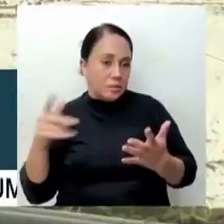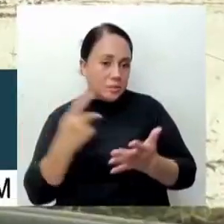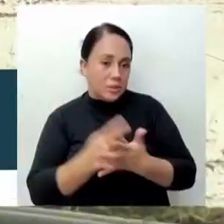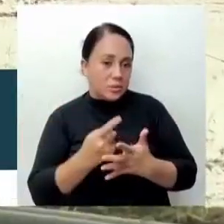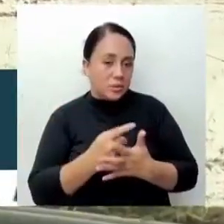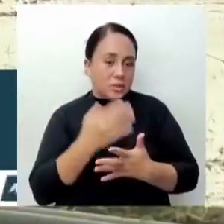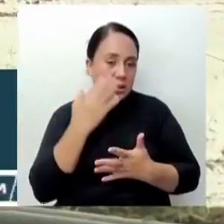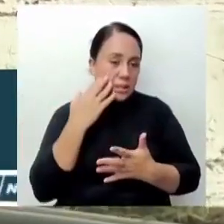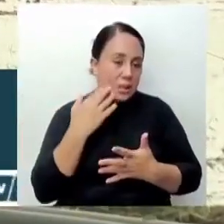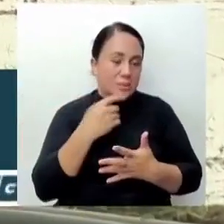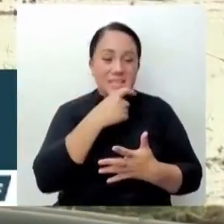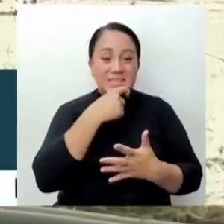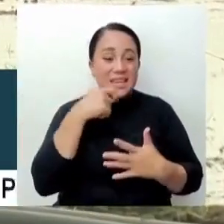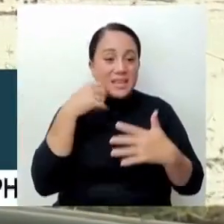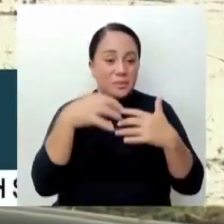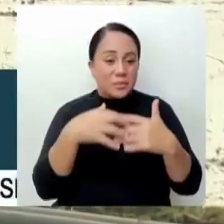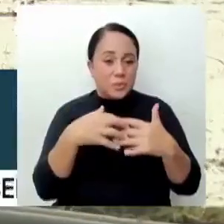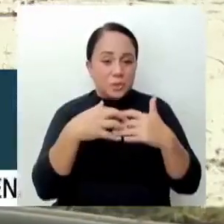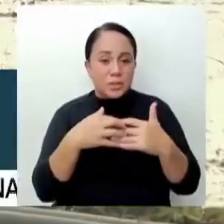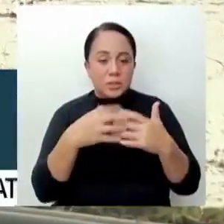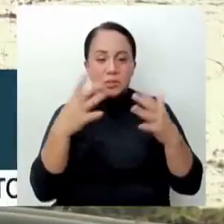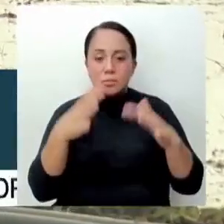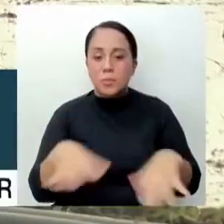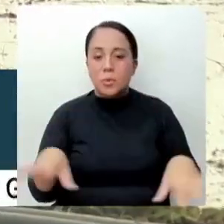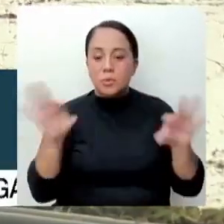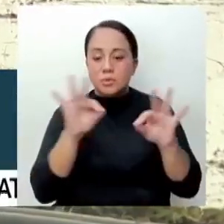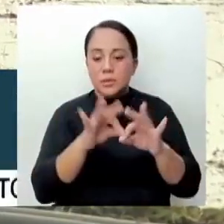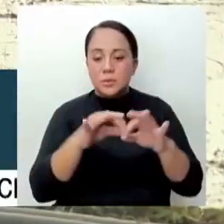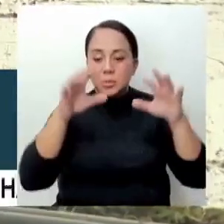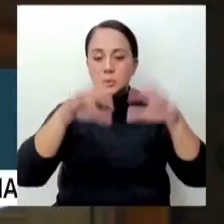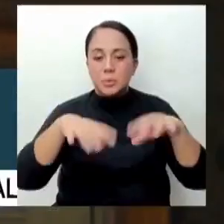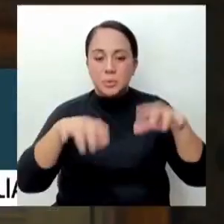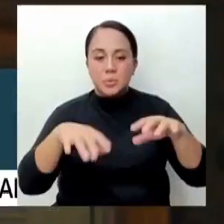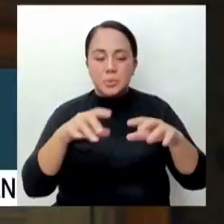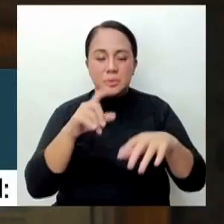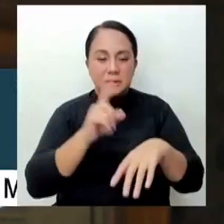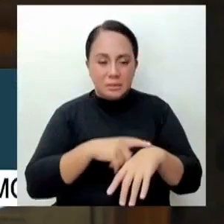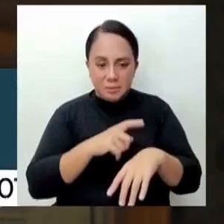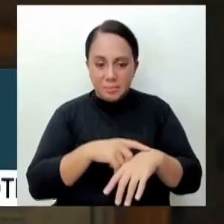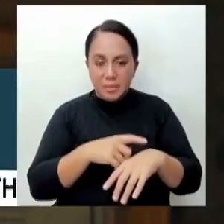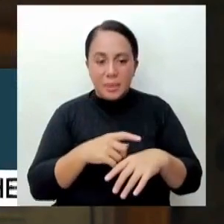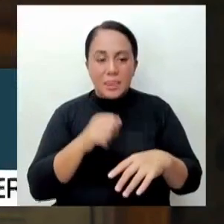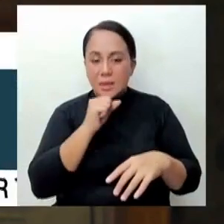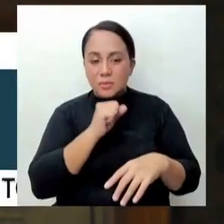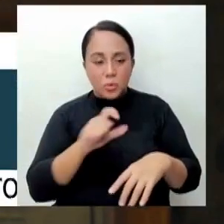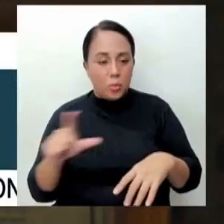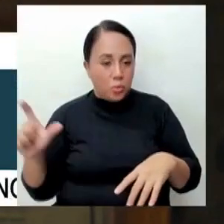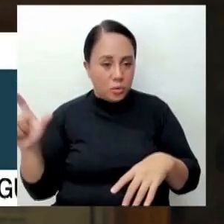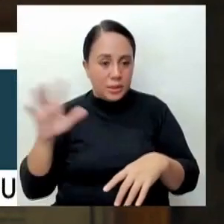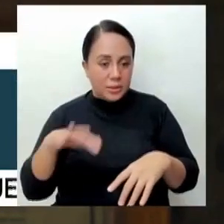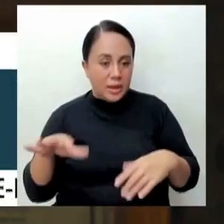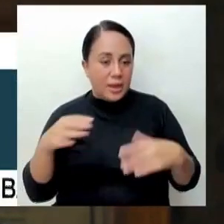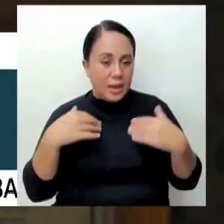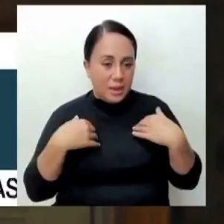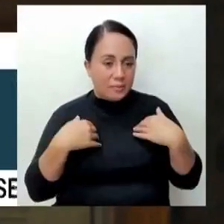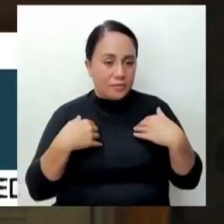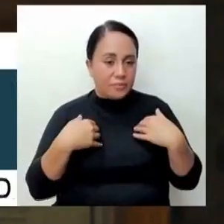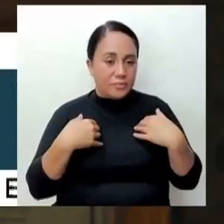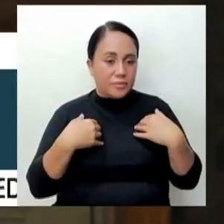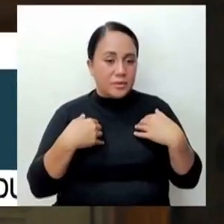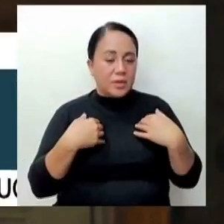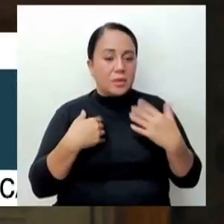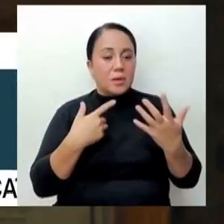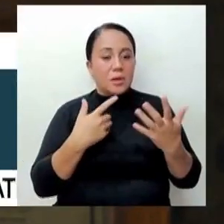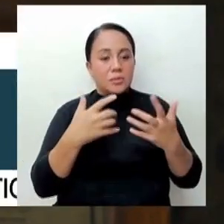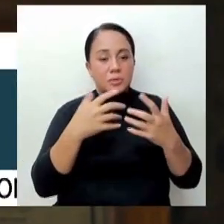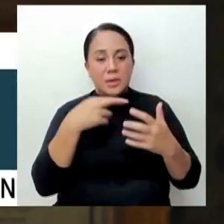drying facilities, which is critical during the rainy season. Hindi naman po lahat ng mga areas ay merong recirculating